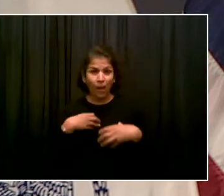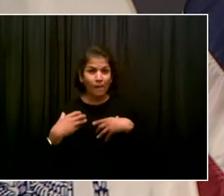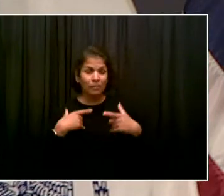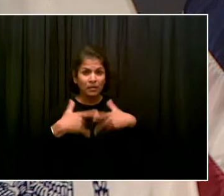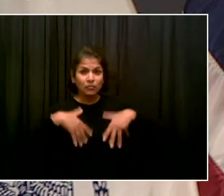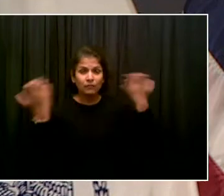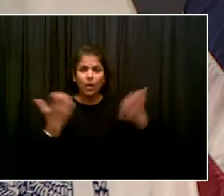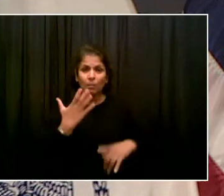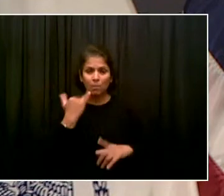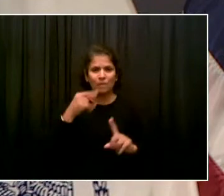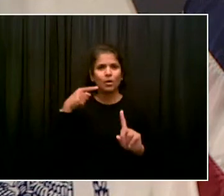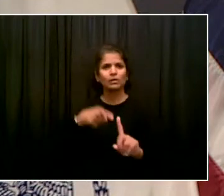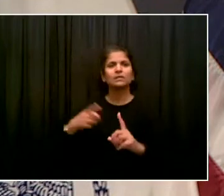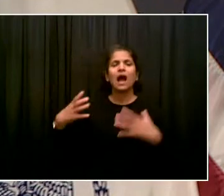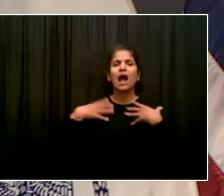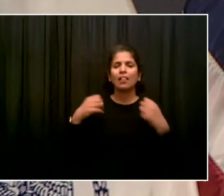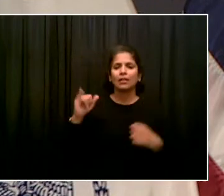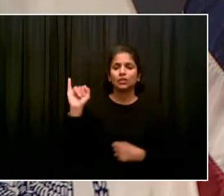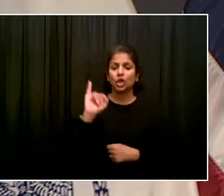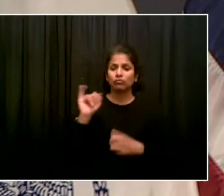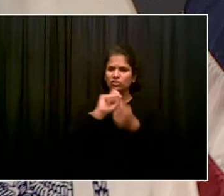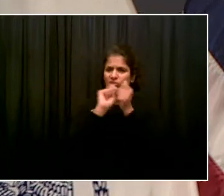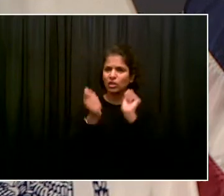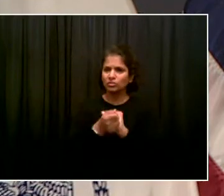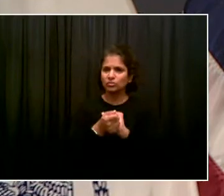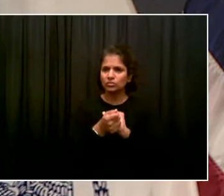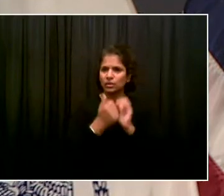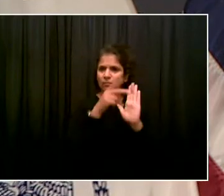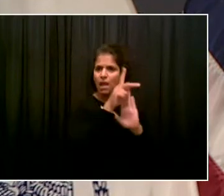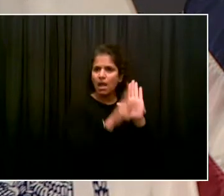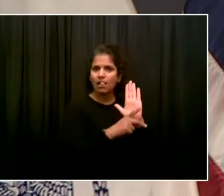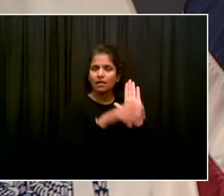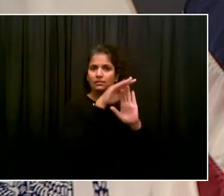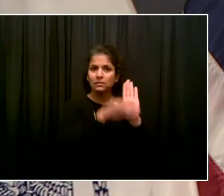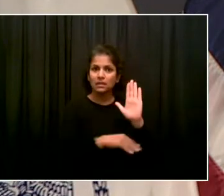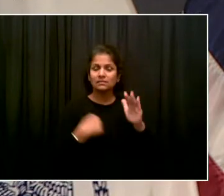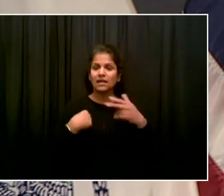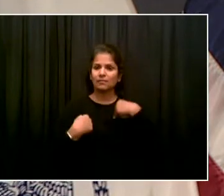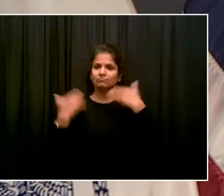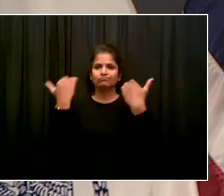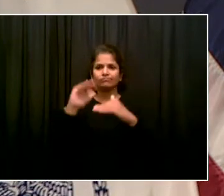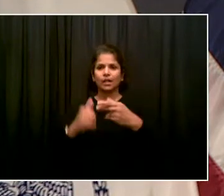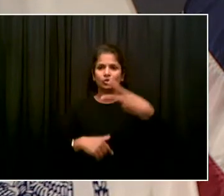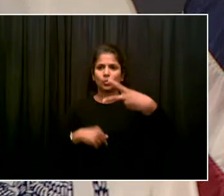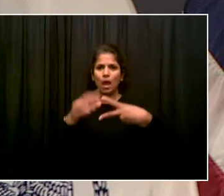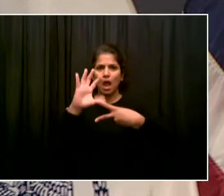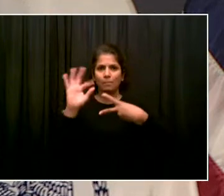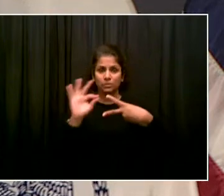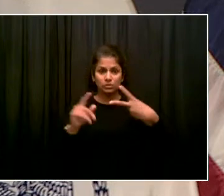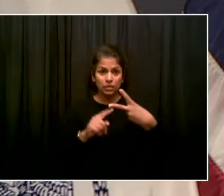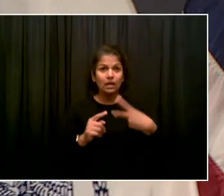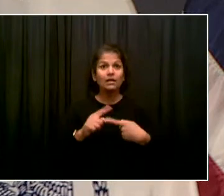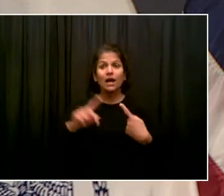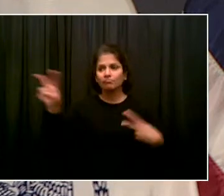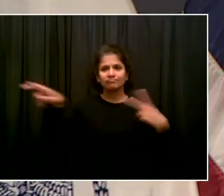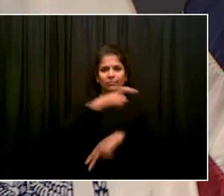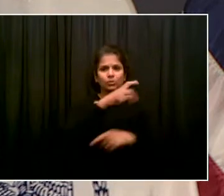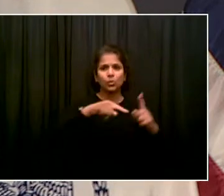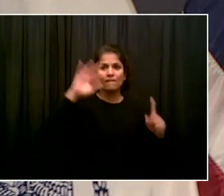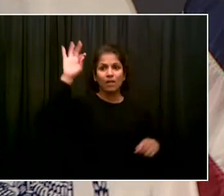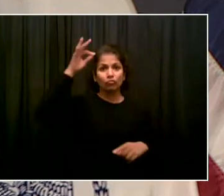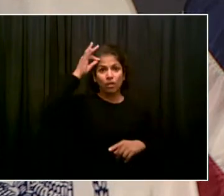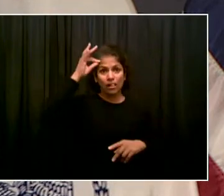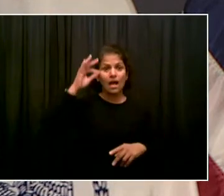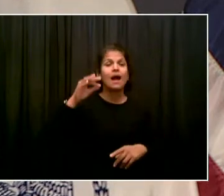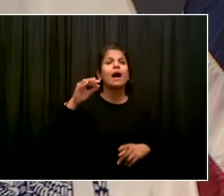month in order to keep their present health care plan. They're accusing you of working a backroom deal in a smoky room, that's one